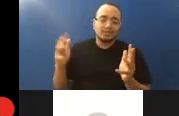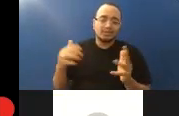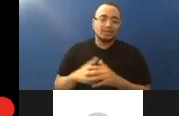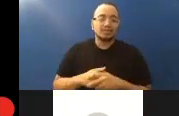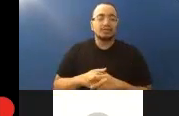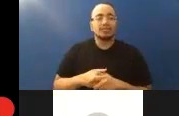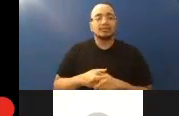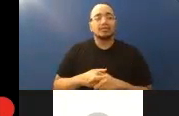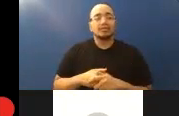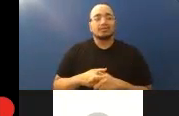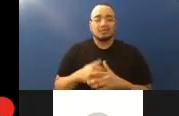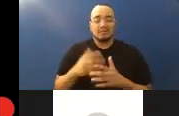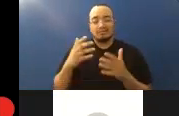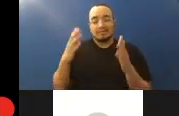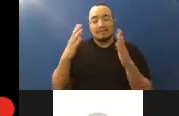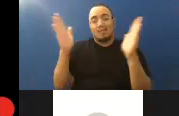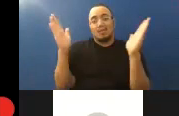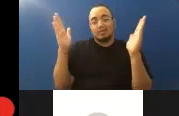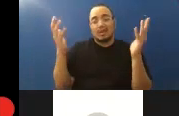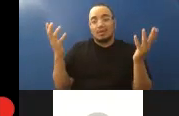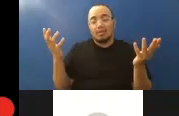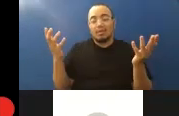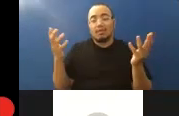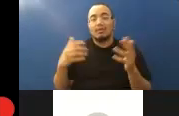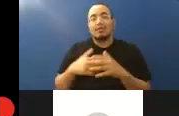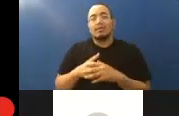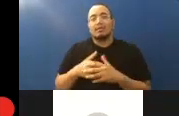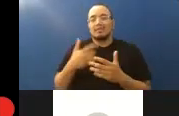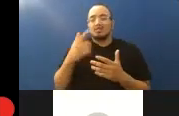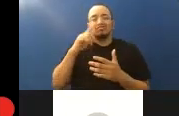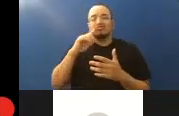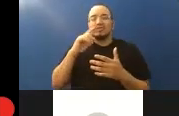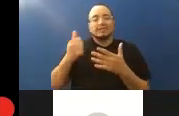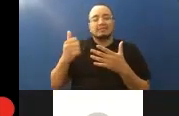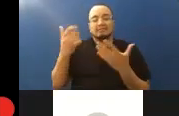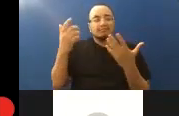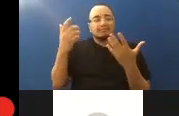usually in general, there's judgment. Just having just the primary respect as every person deserves